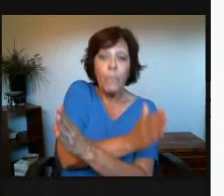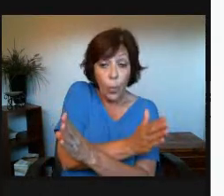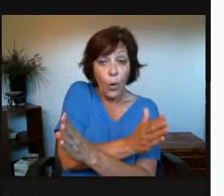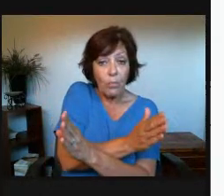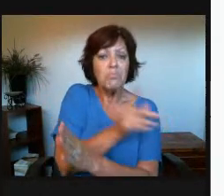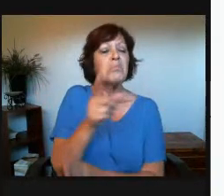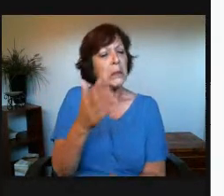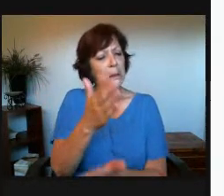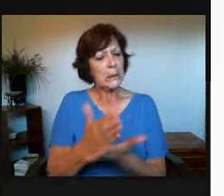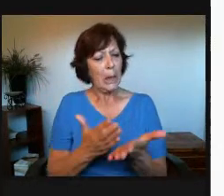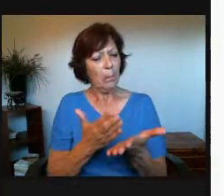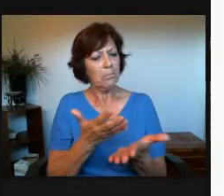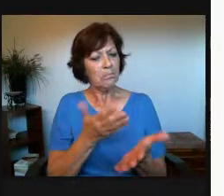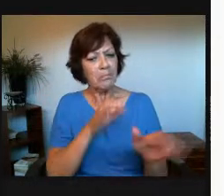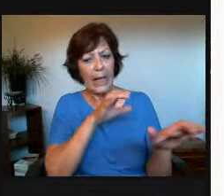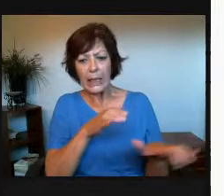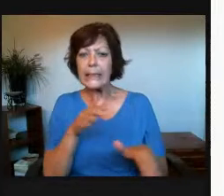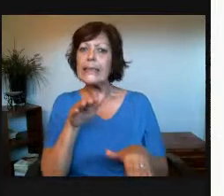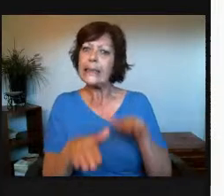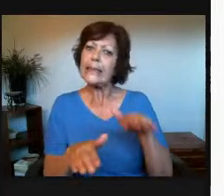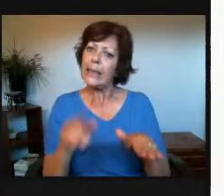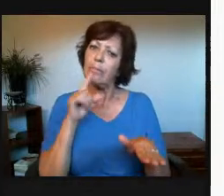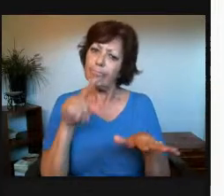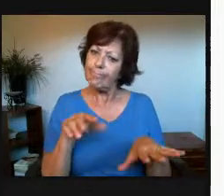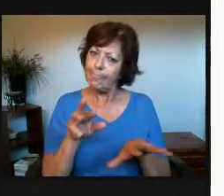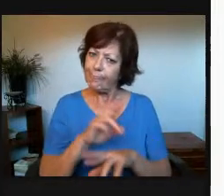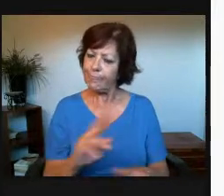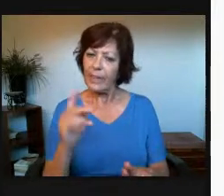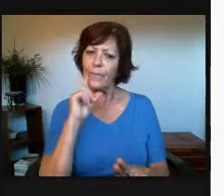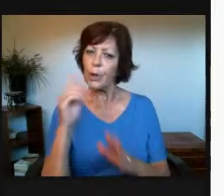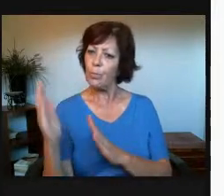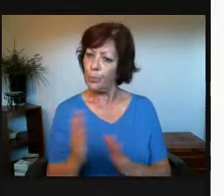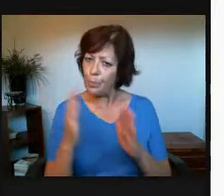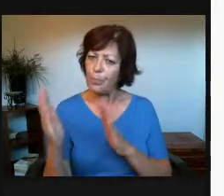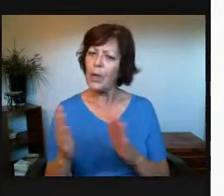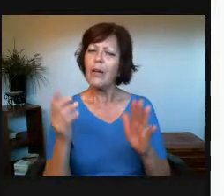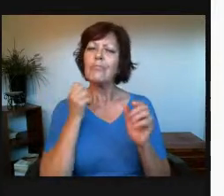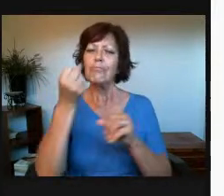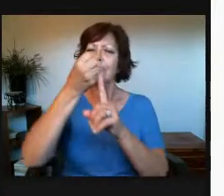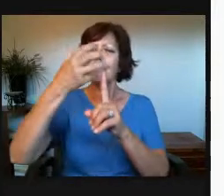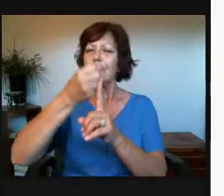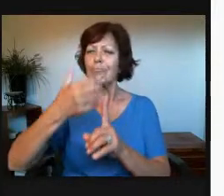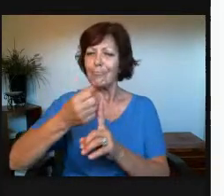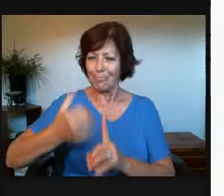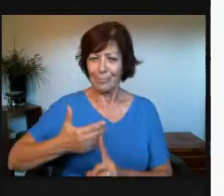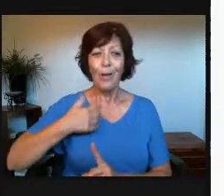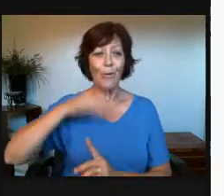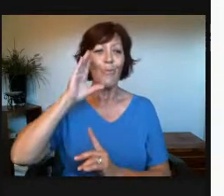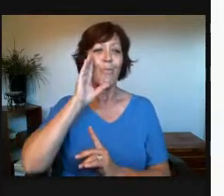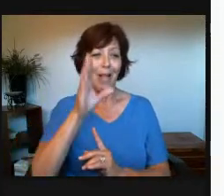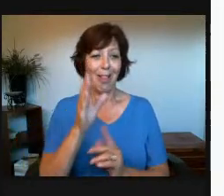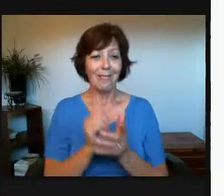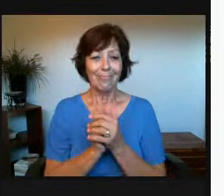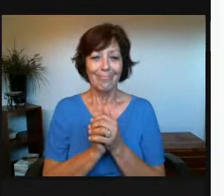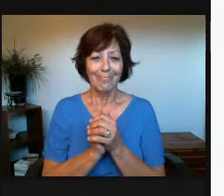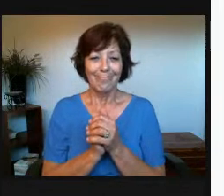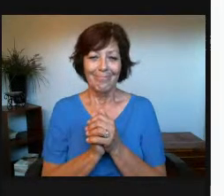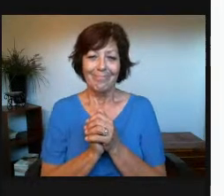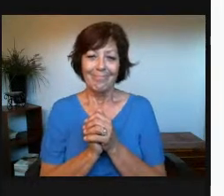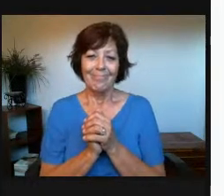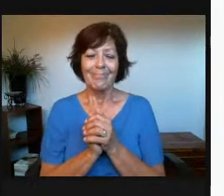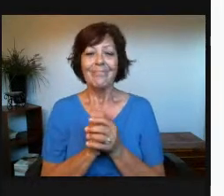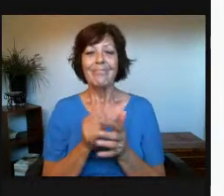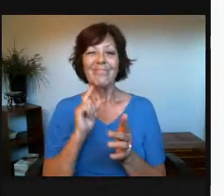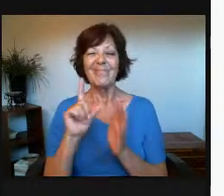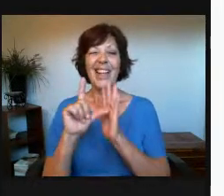some action steps to being prepared for an emergency, and we're going to go into a little more depth with each one of these a